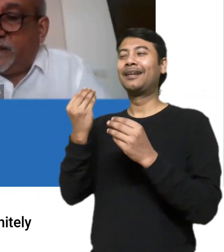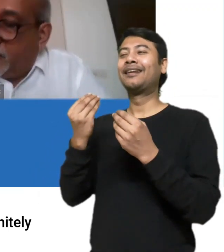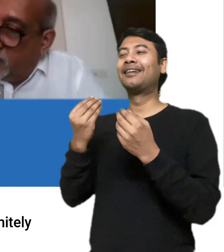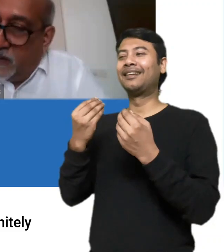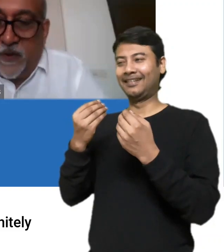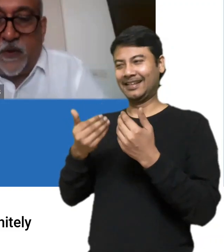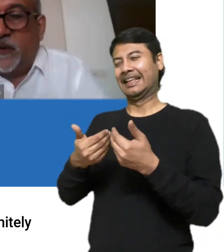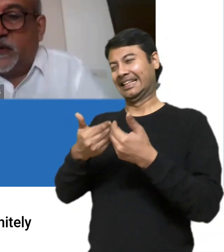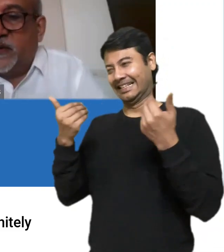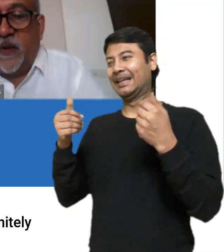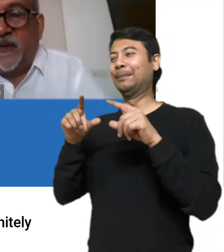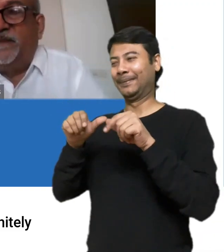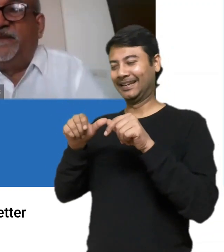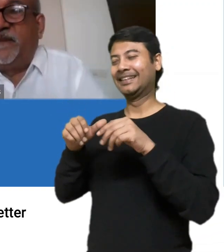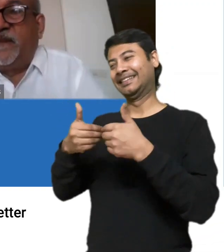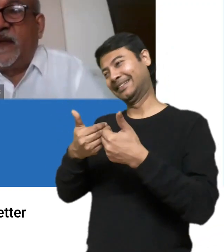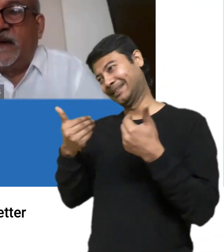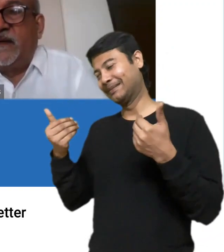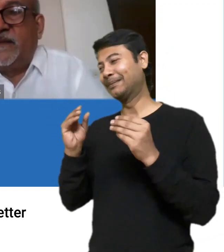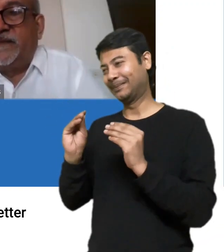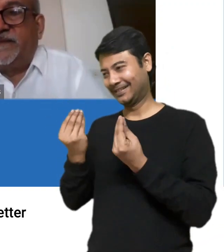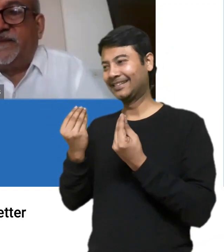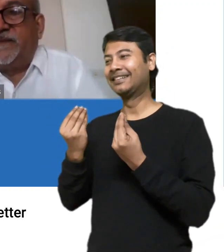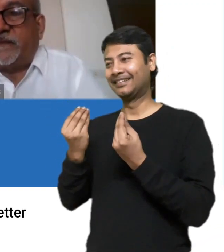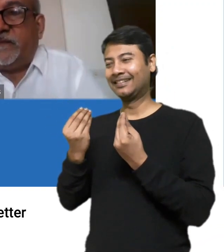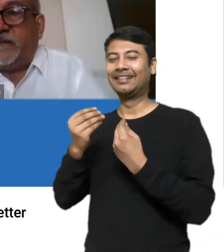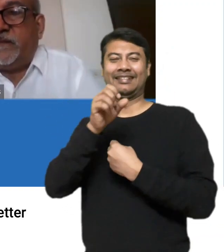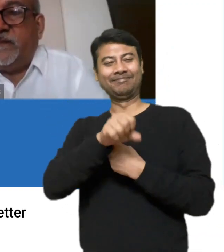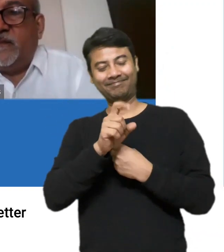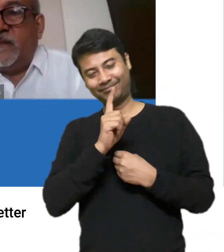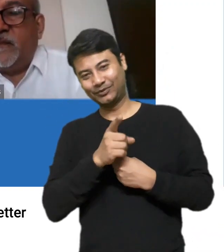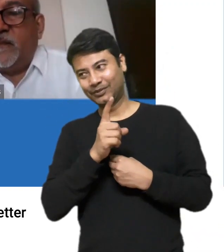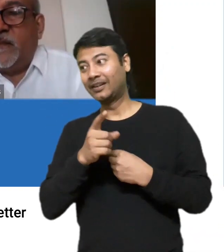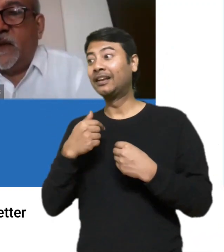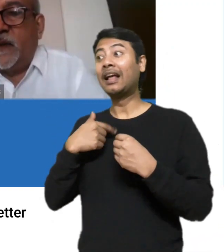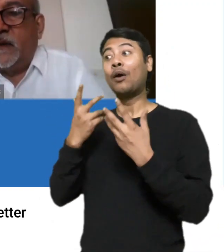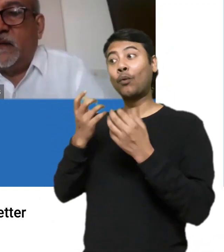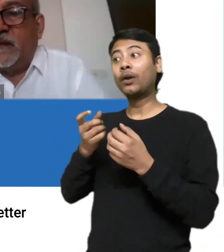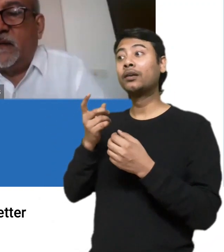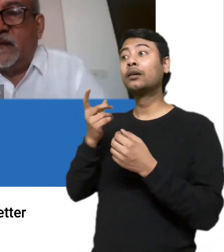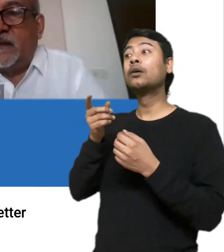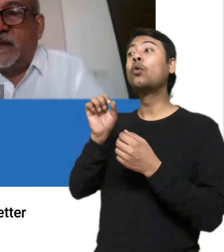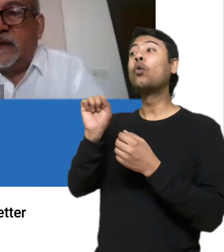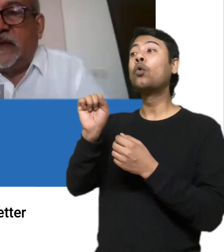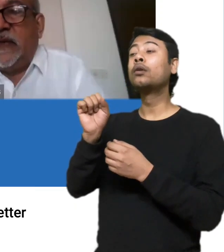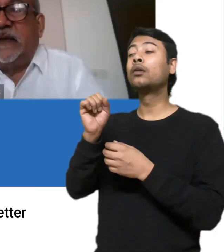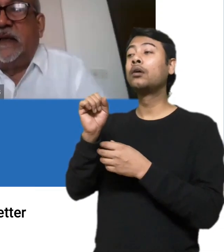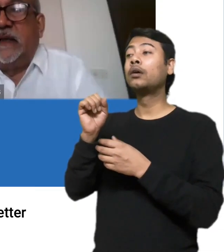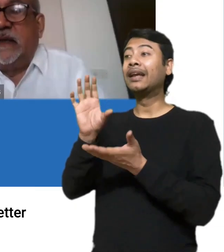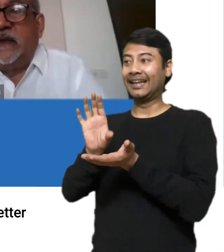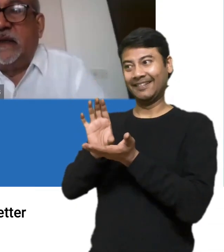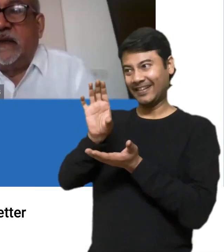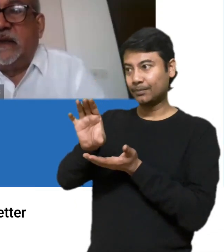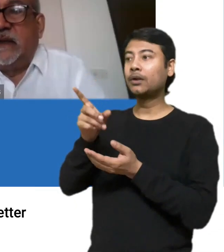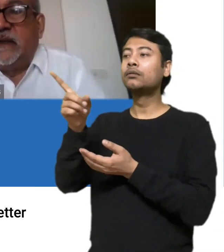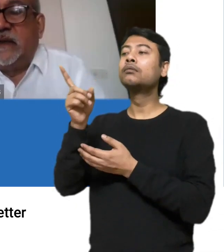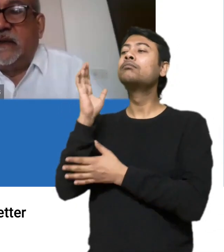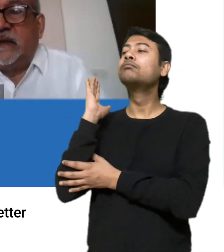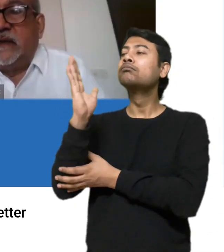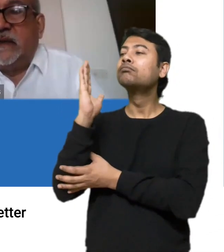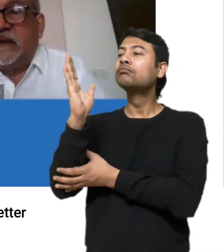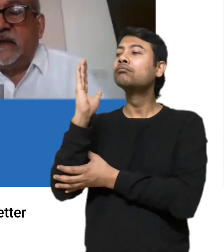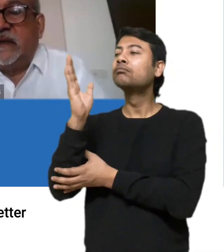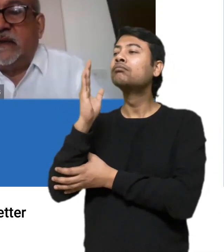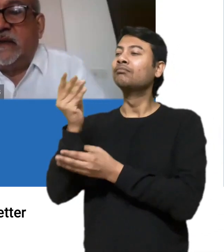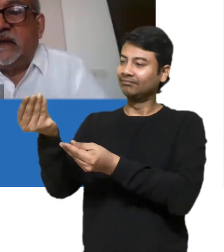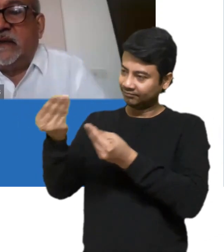call, Tarunji, but sure, sure, definitely sure. I want to understand your investment pitch deck a little bit better and what is that because